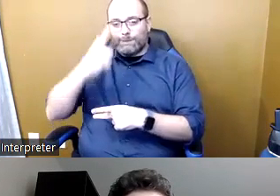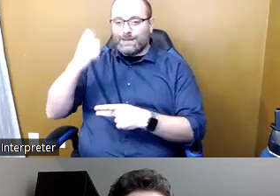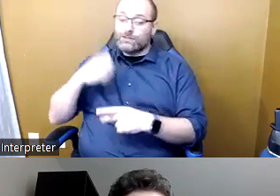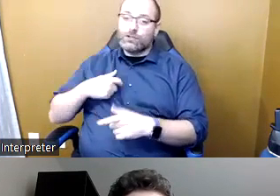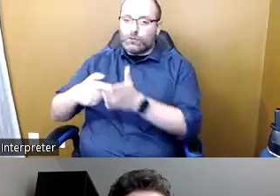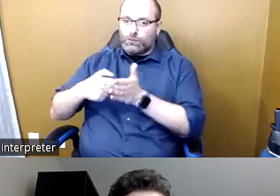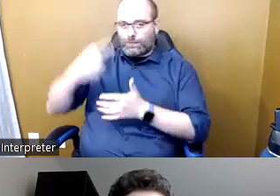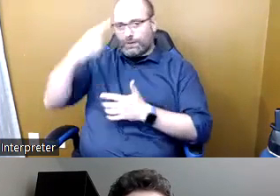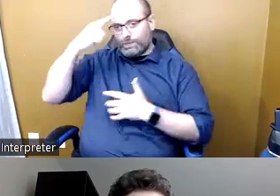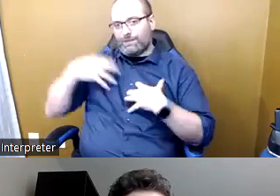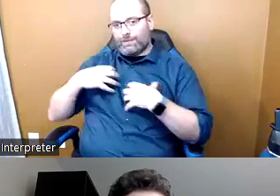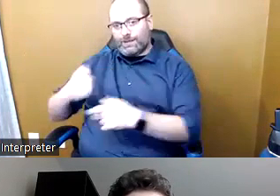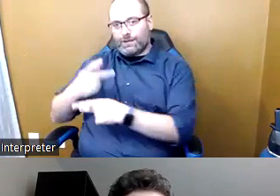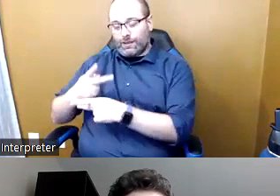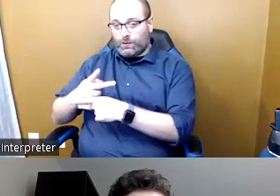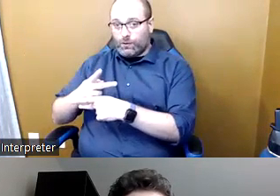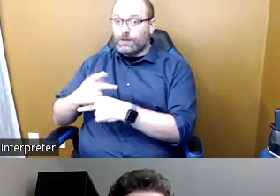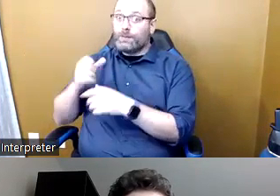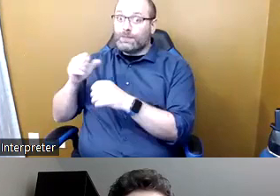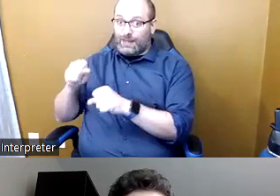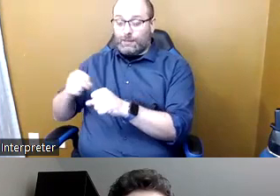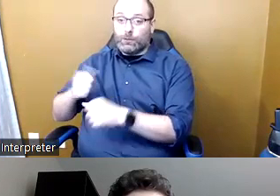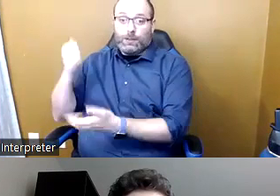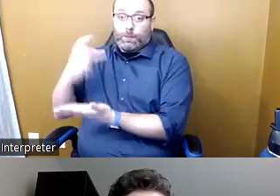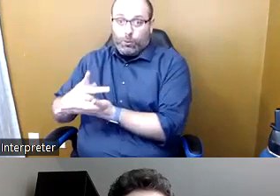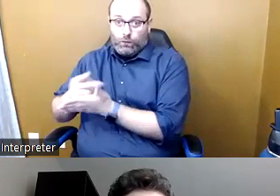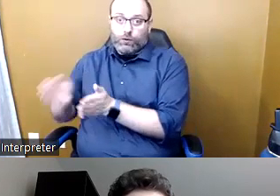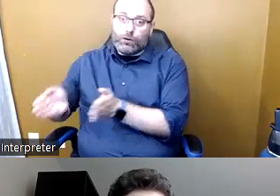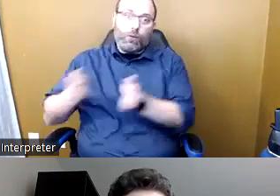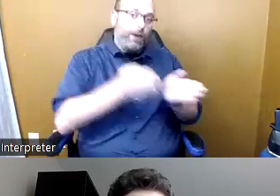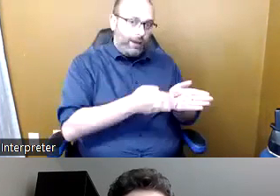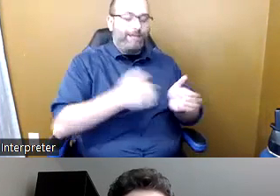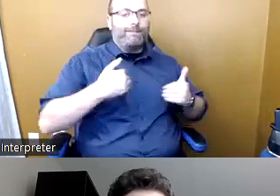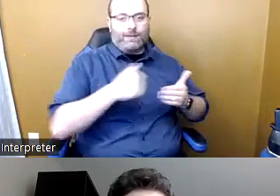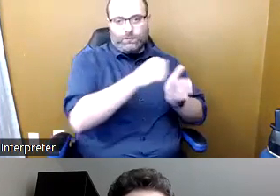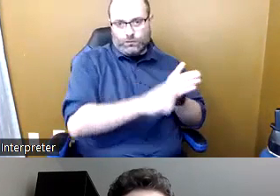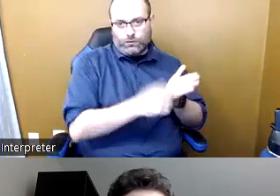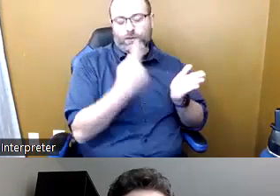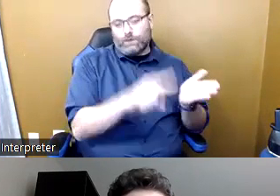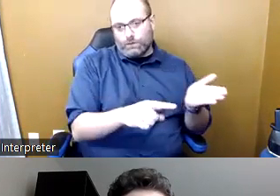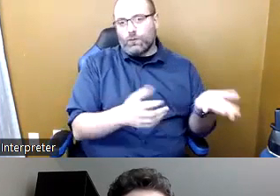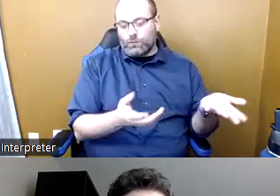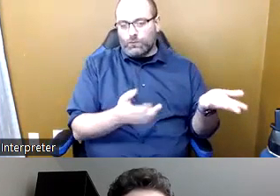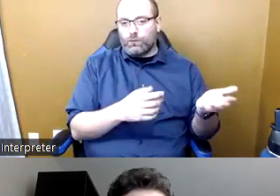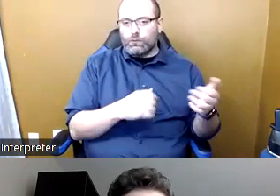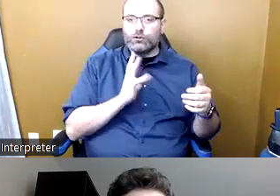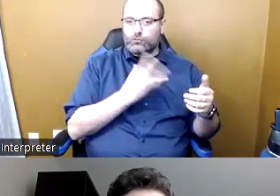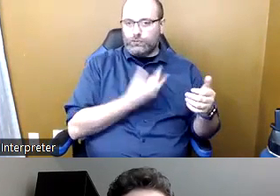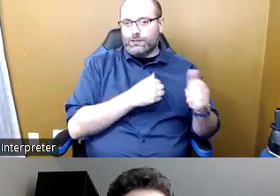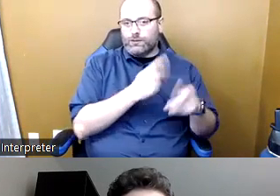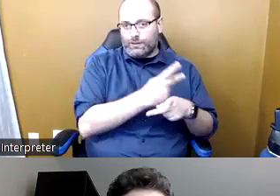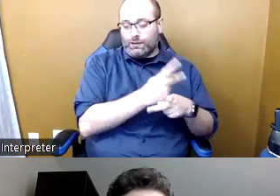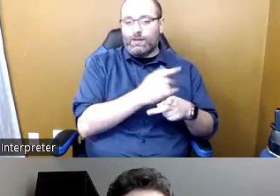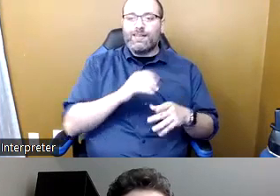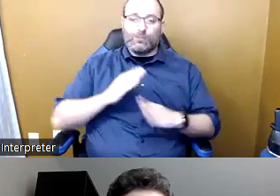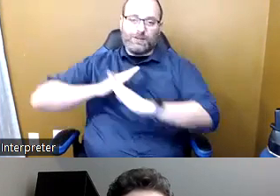care in order to get green lighted for a lot of gender affirming healthcare. There's always that barrier for people.